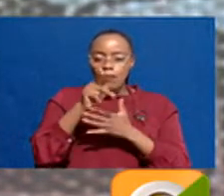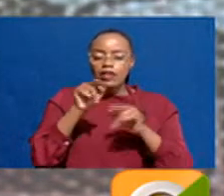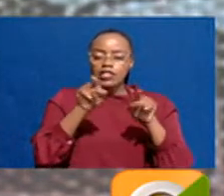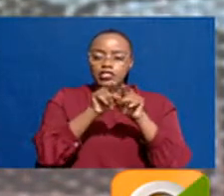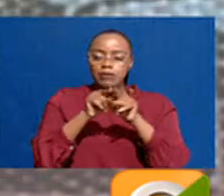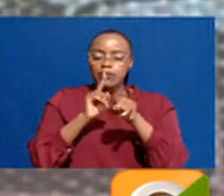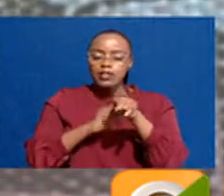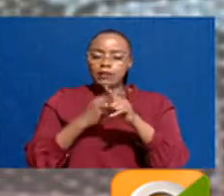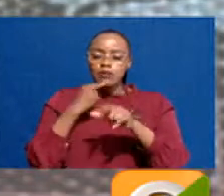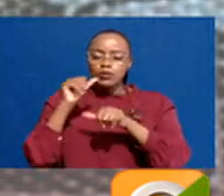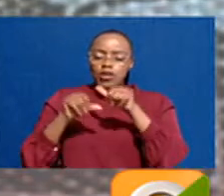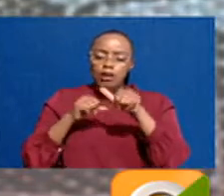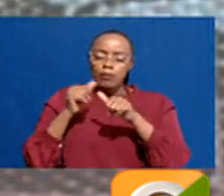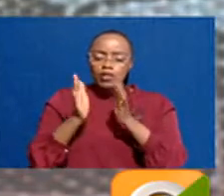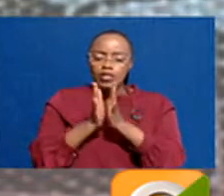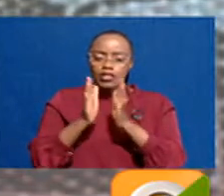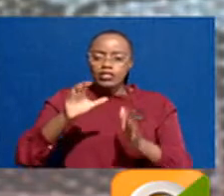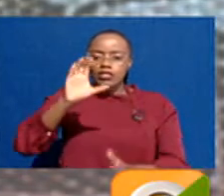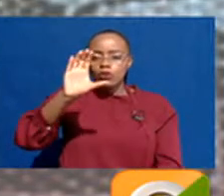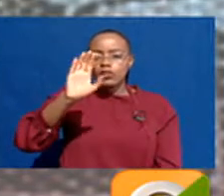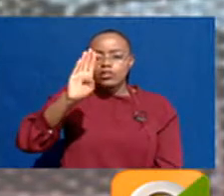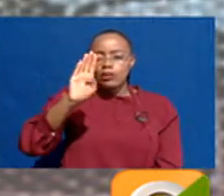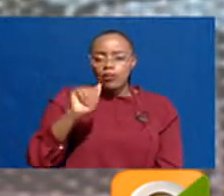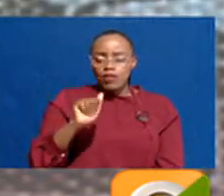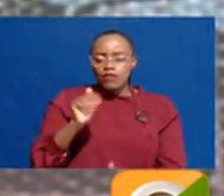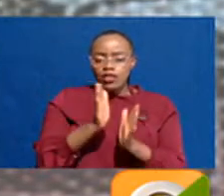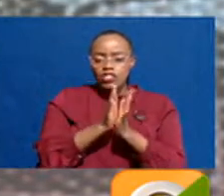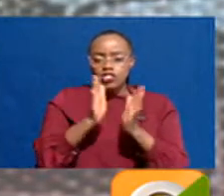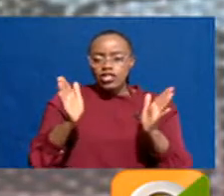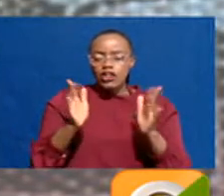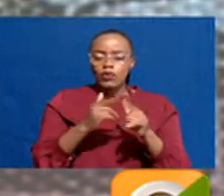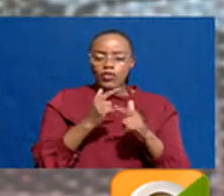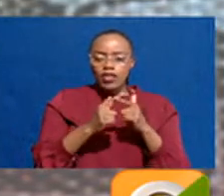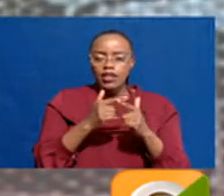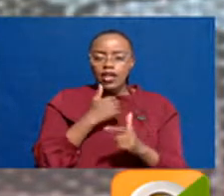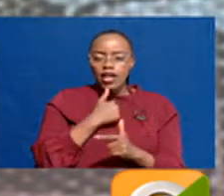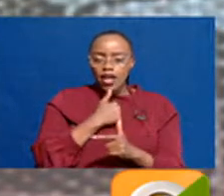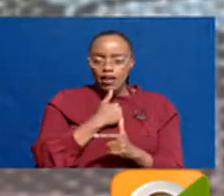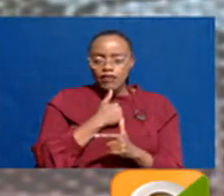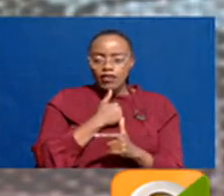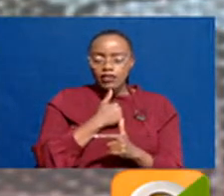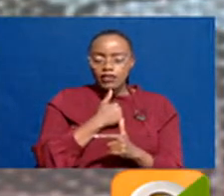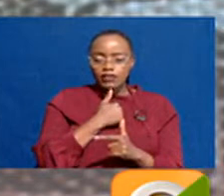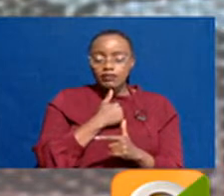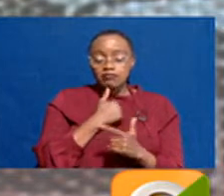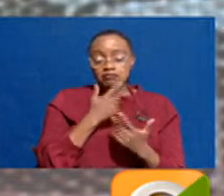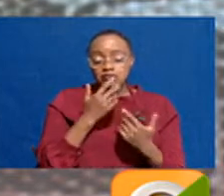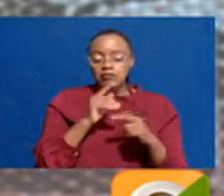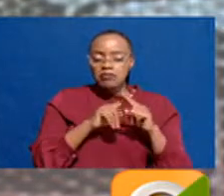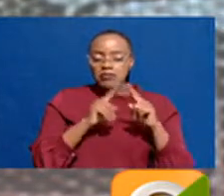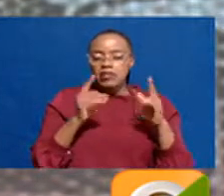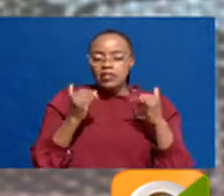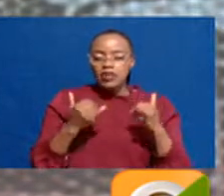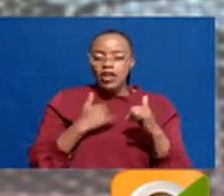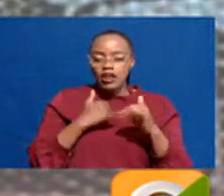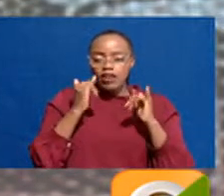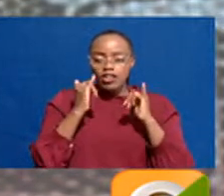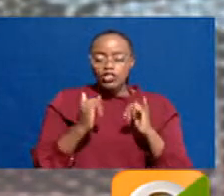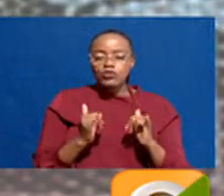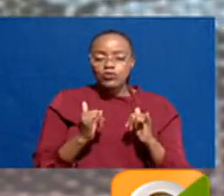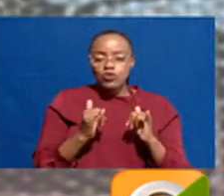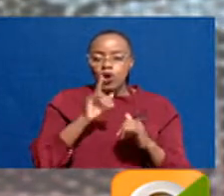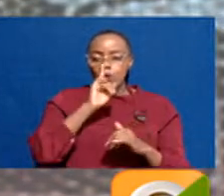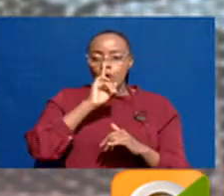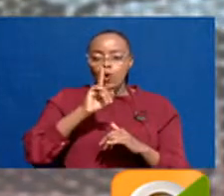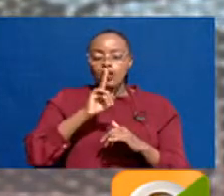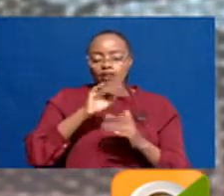to the overall CBA, the general one, government would actually chip in. Okay. But we now have a new funding model,